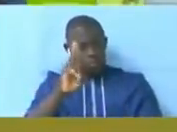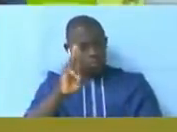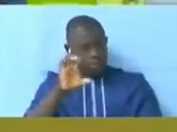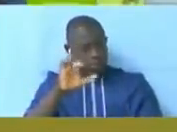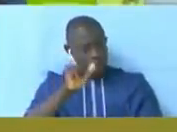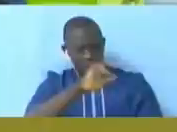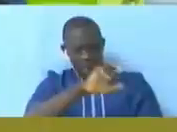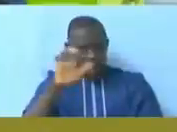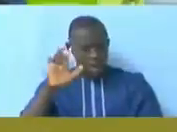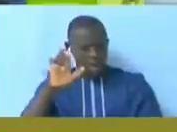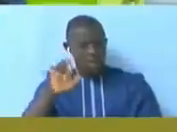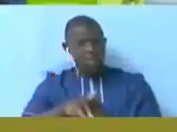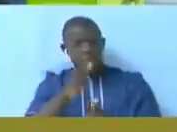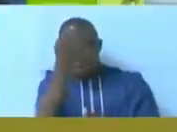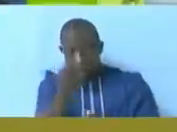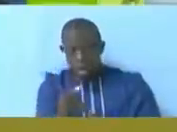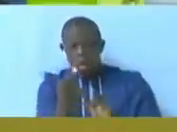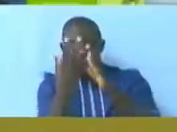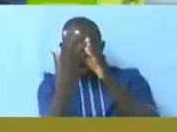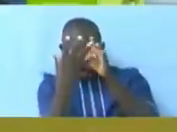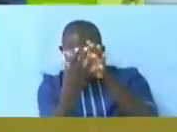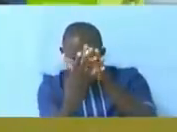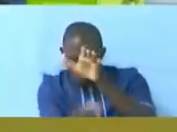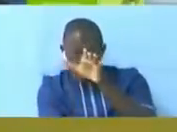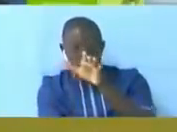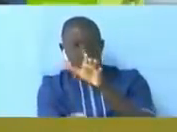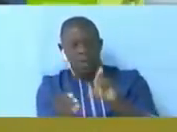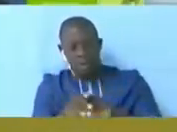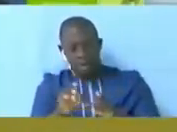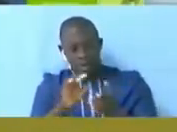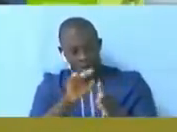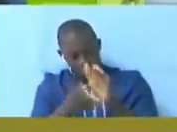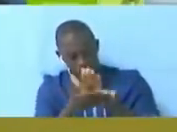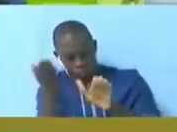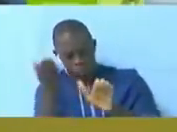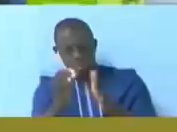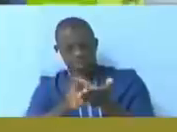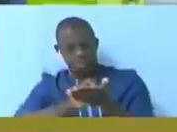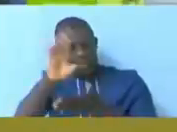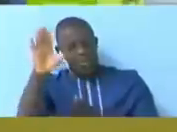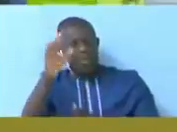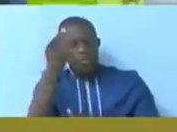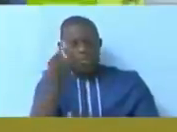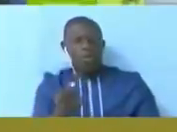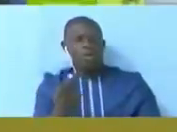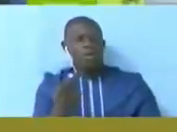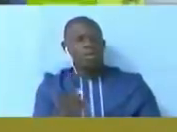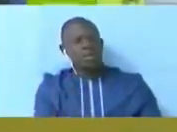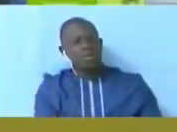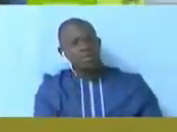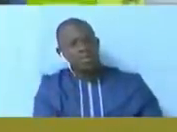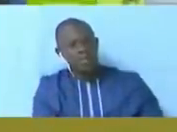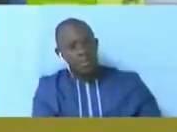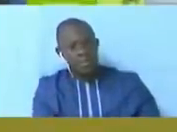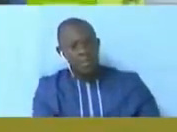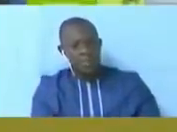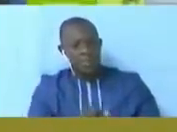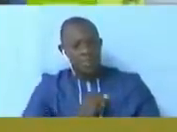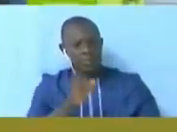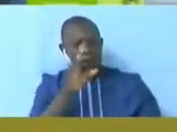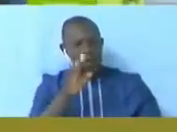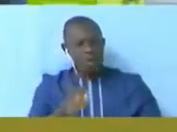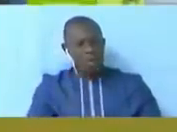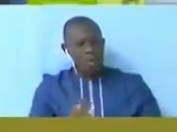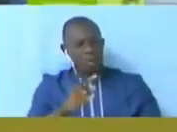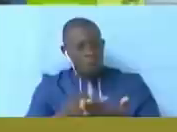fang safe. Ntanga men safe, nga ki meye, nga ayele male drompurka ki ate fanaye pra fanansi bo akalama. Then he said, oh,